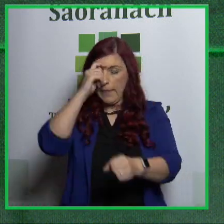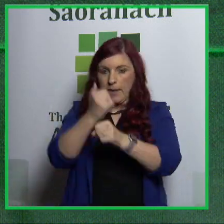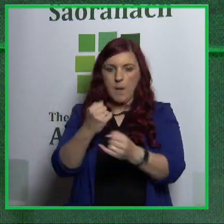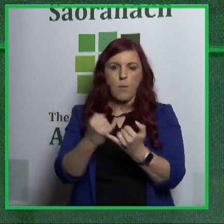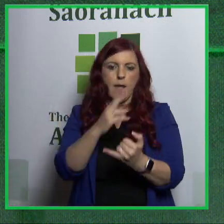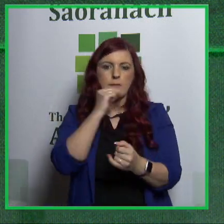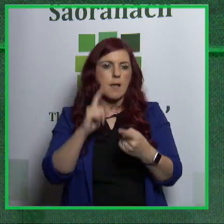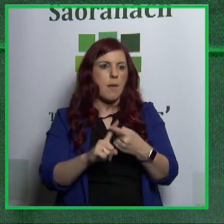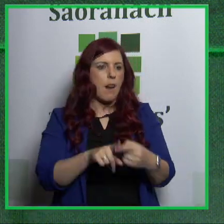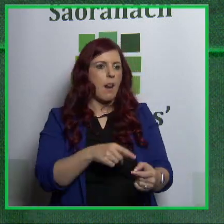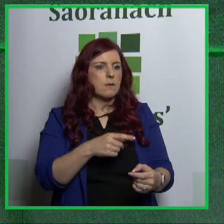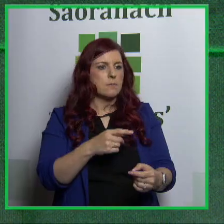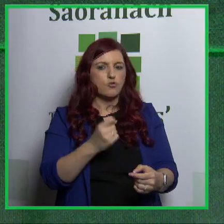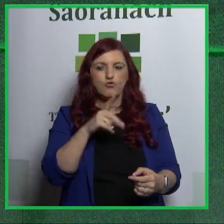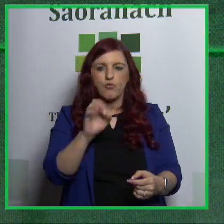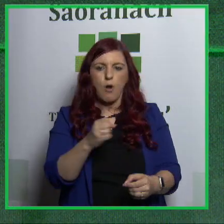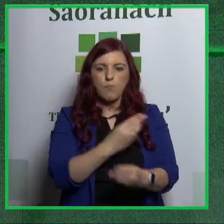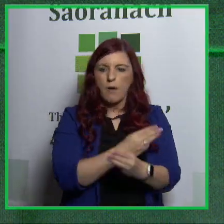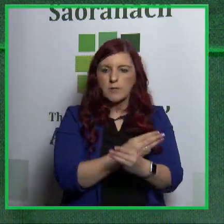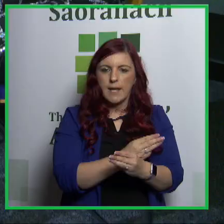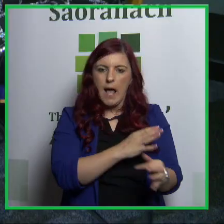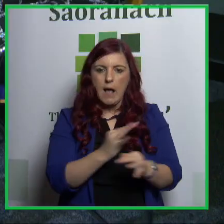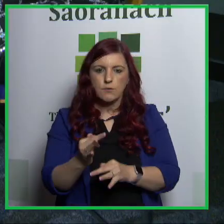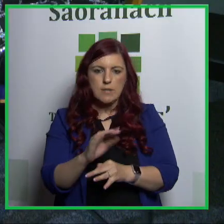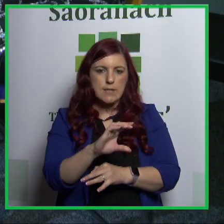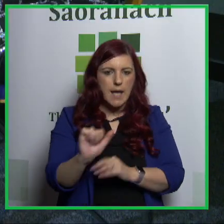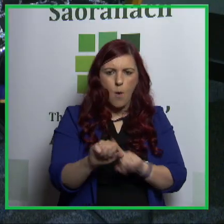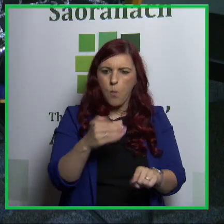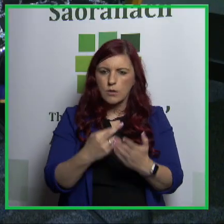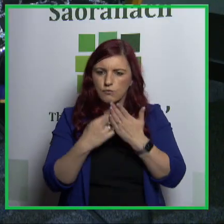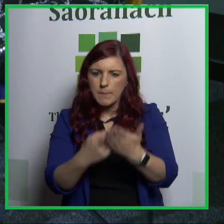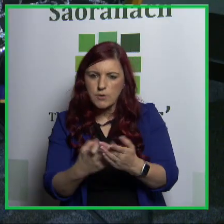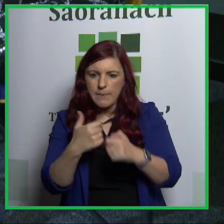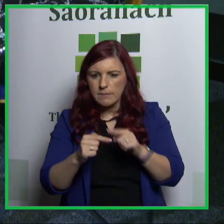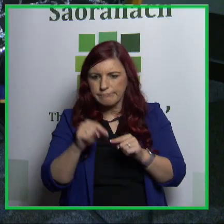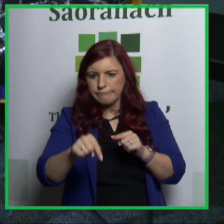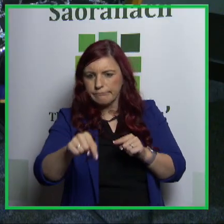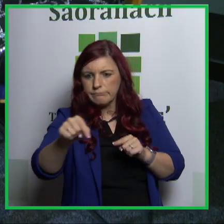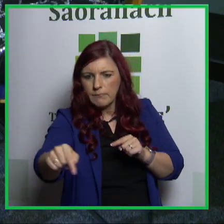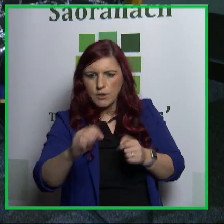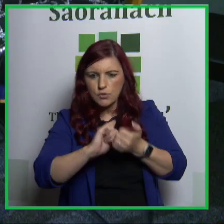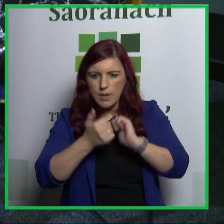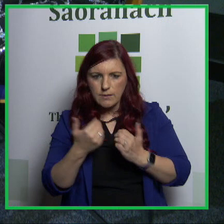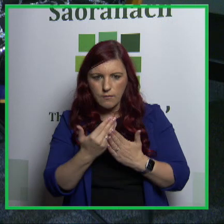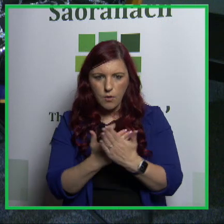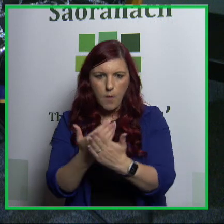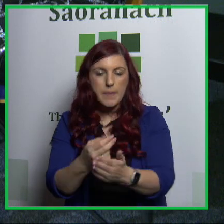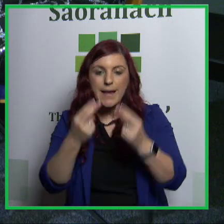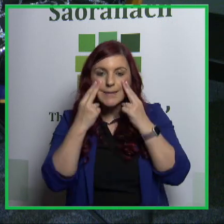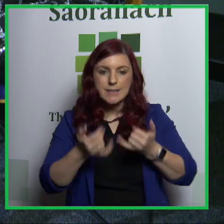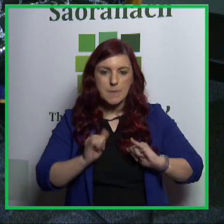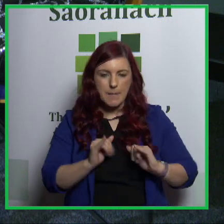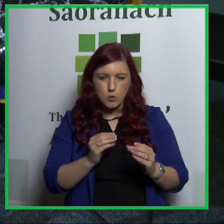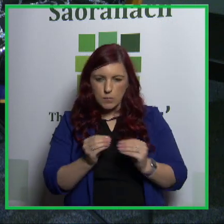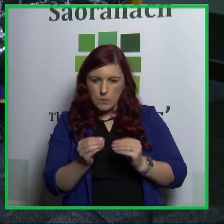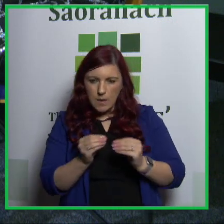on following the Citizens' Assembly and whatever those recommendations are and whatever the subsequent law changes are, that has to be able to be grown by people on